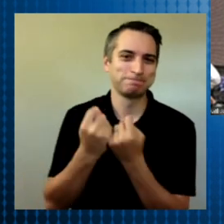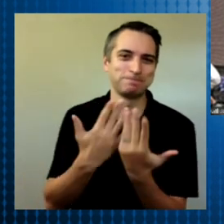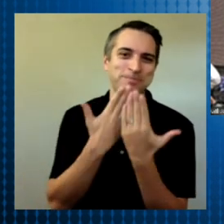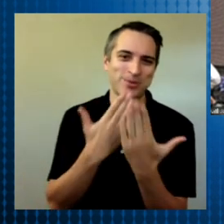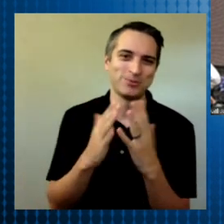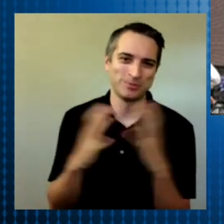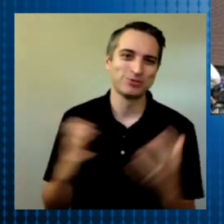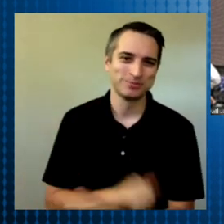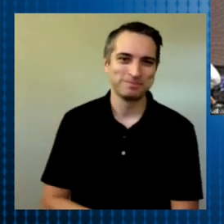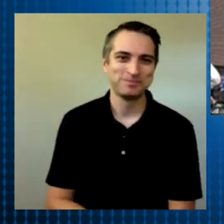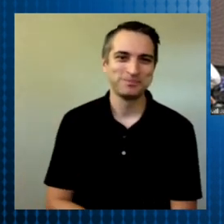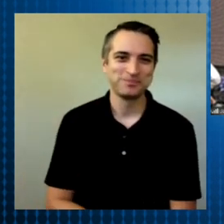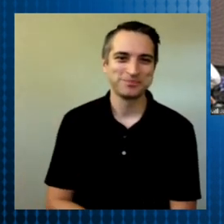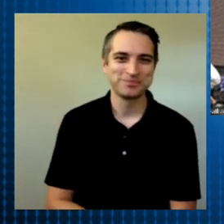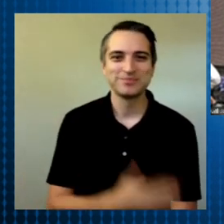Mrs. Lynetta.